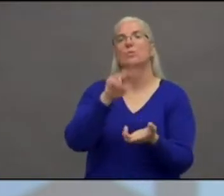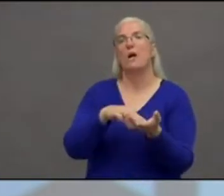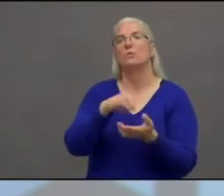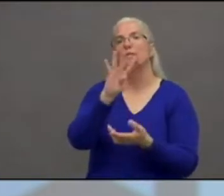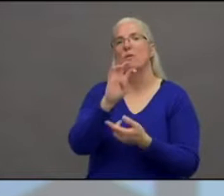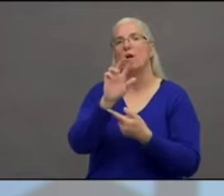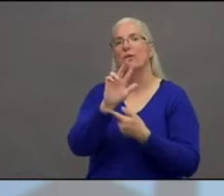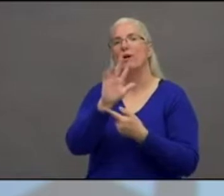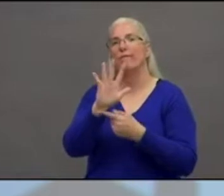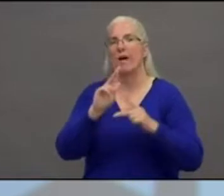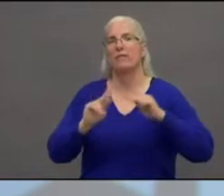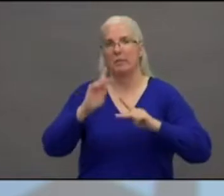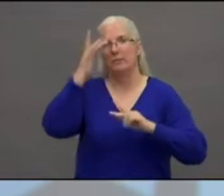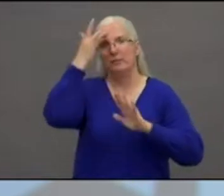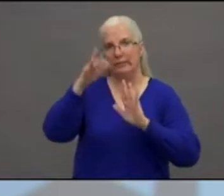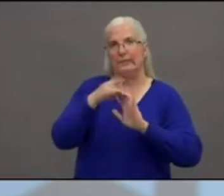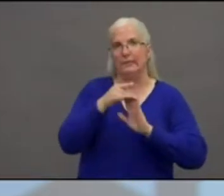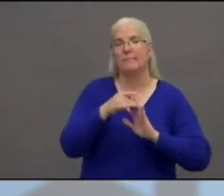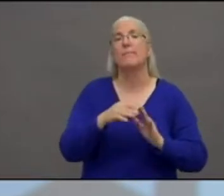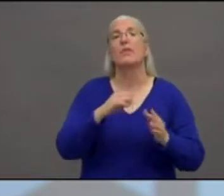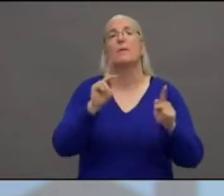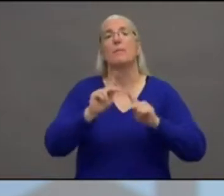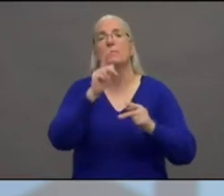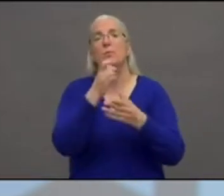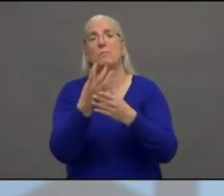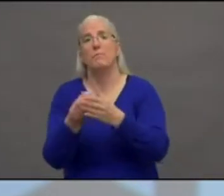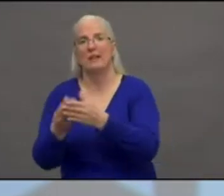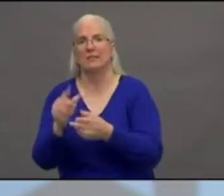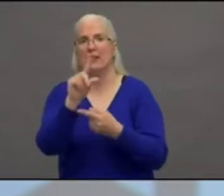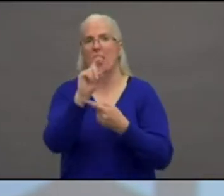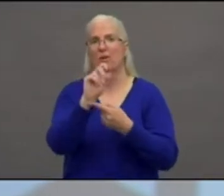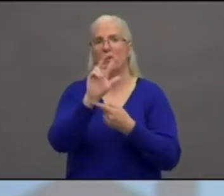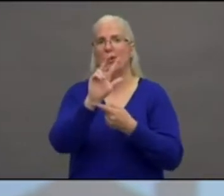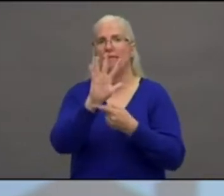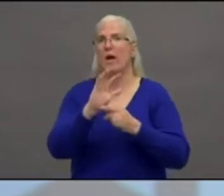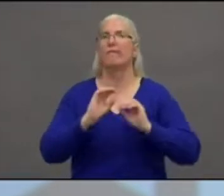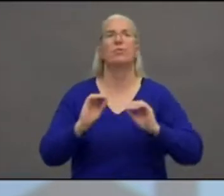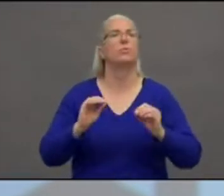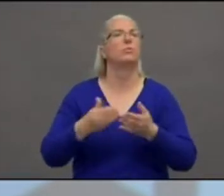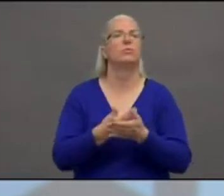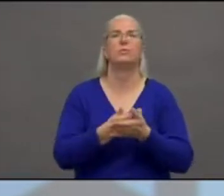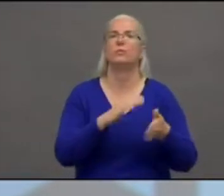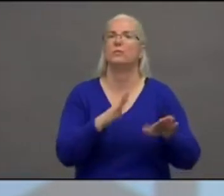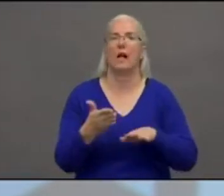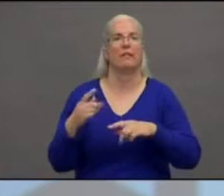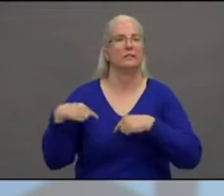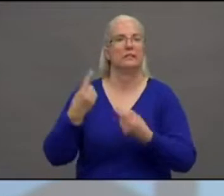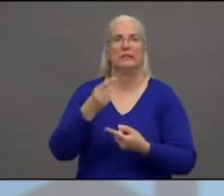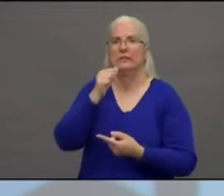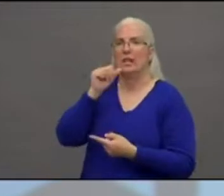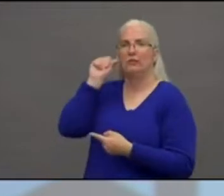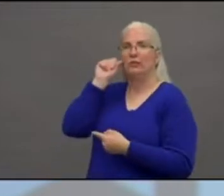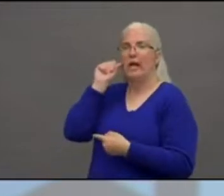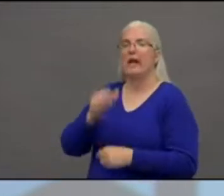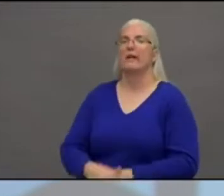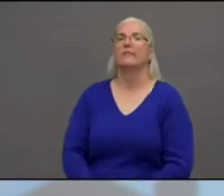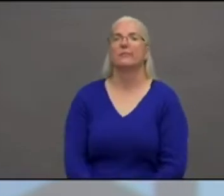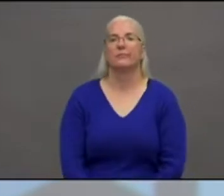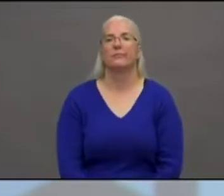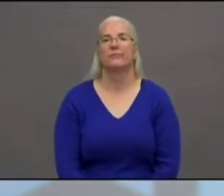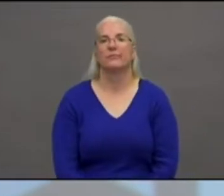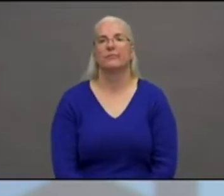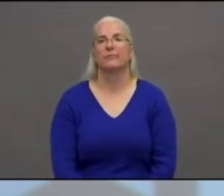are 135, and new deaths is 0. And this is as of yesterday on